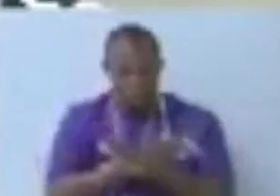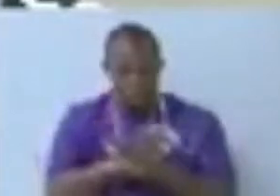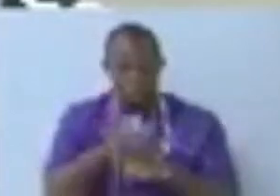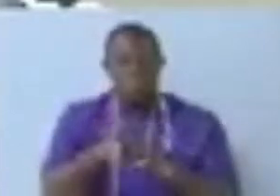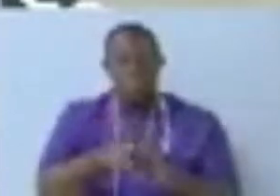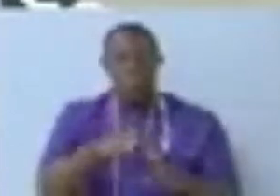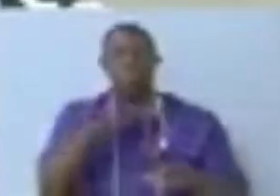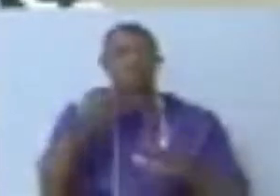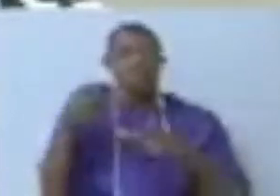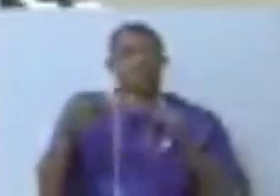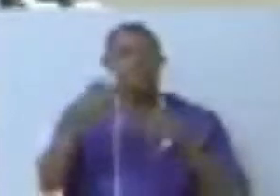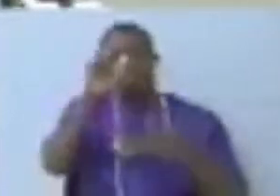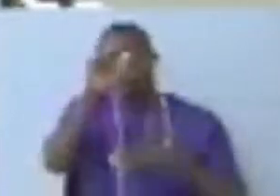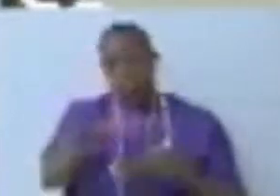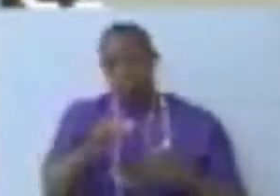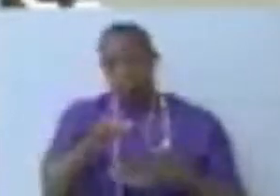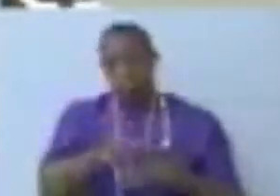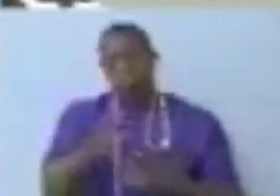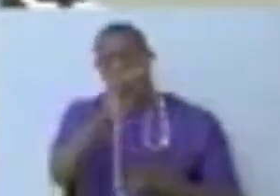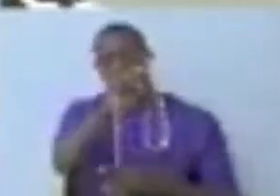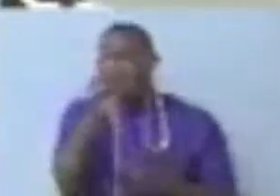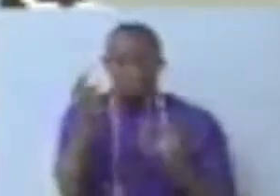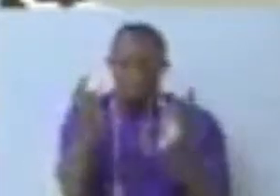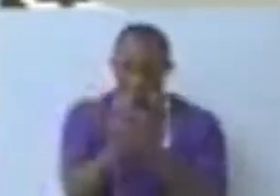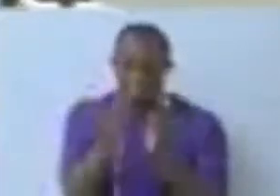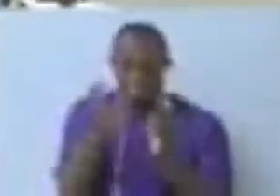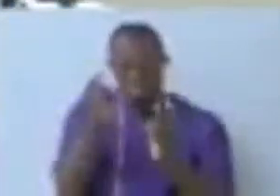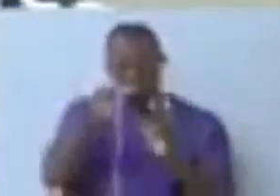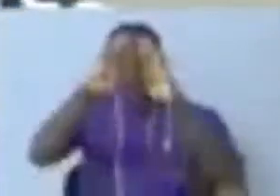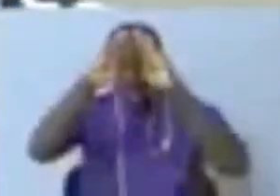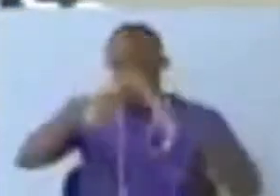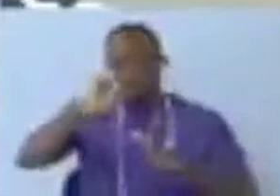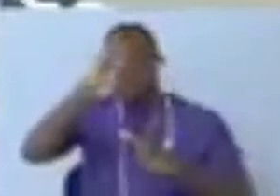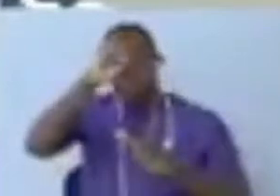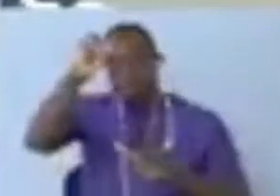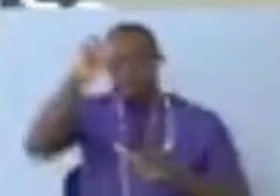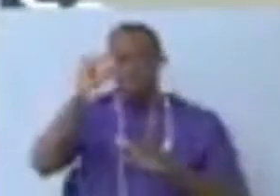You met at State House before the execution.